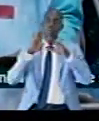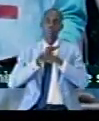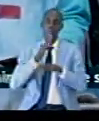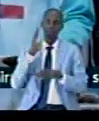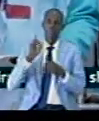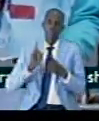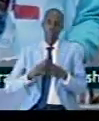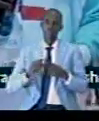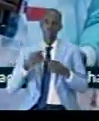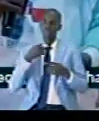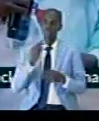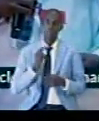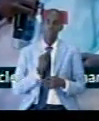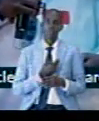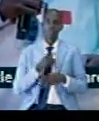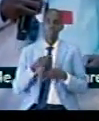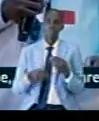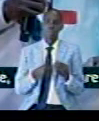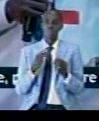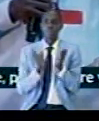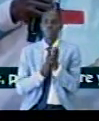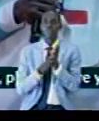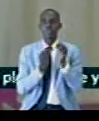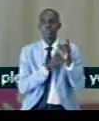us. Praise the Lord.